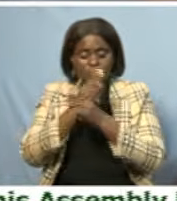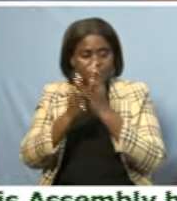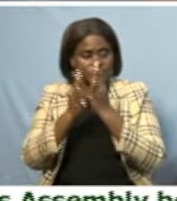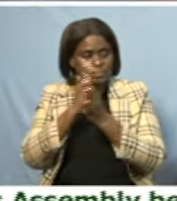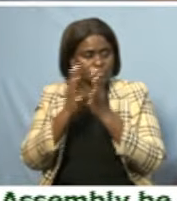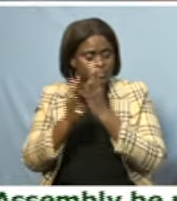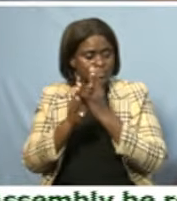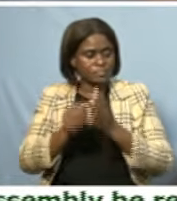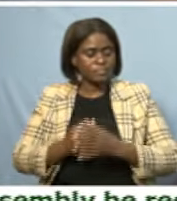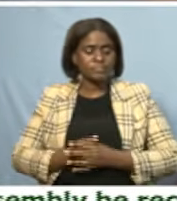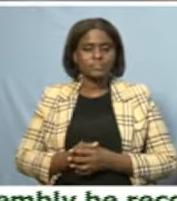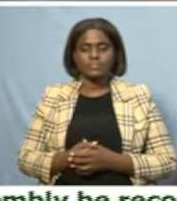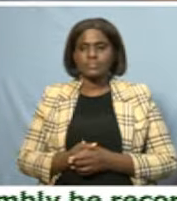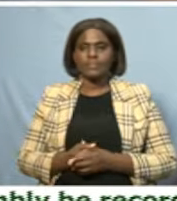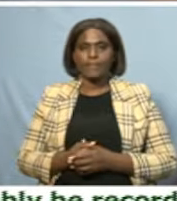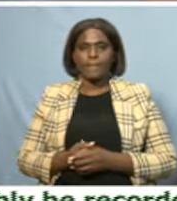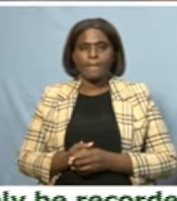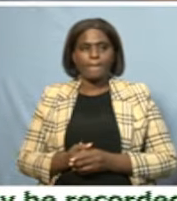Infrastructure.